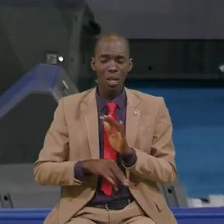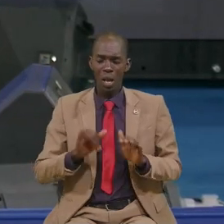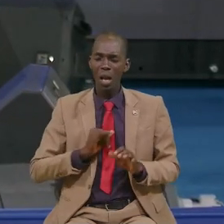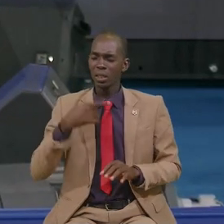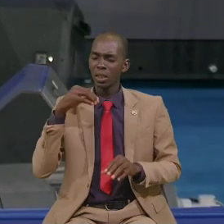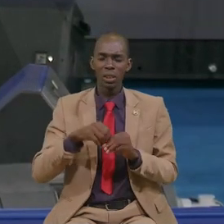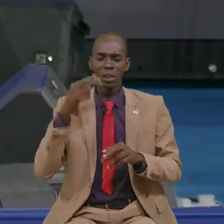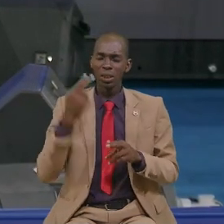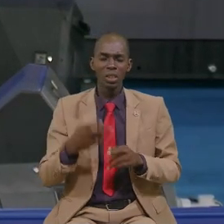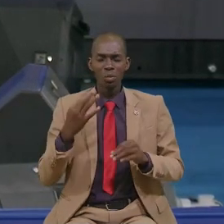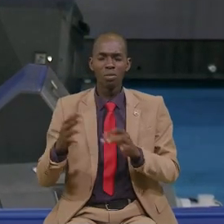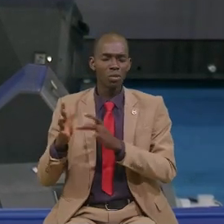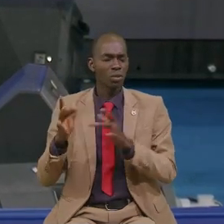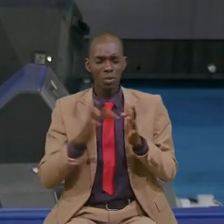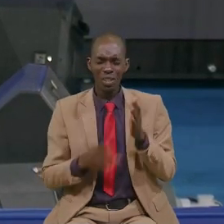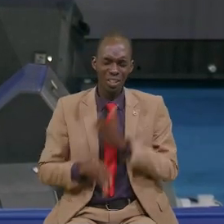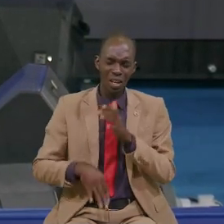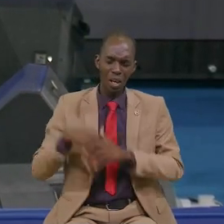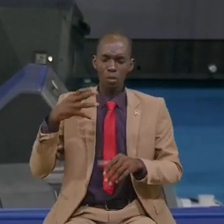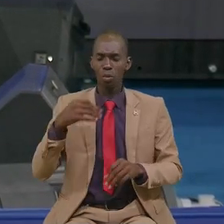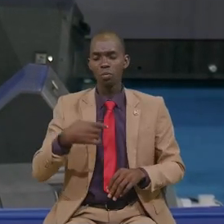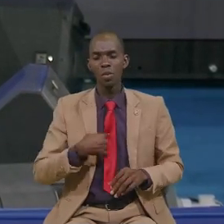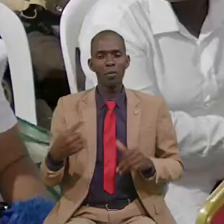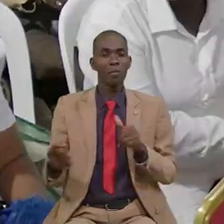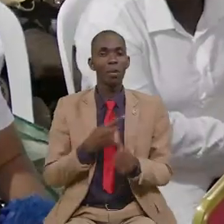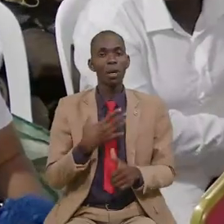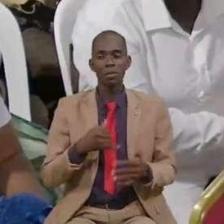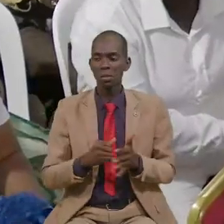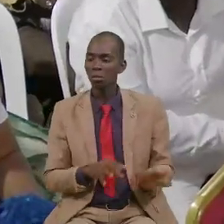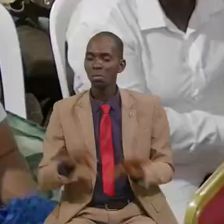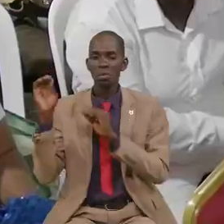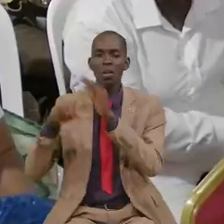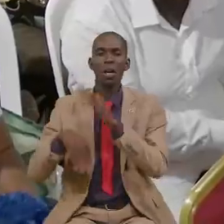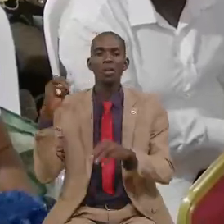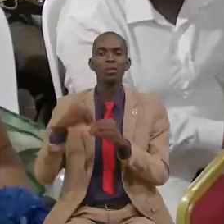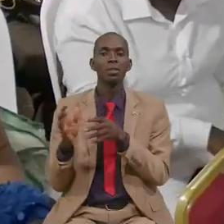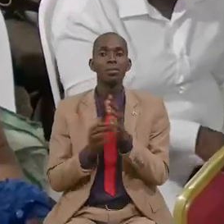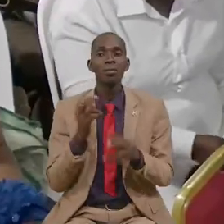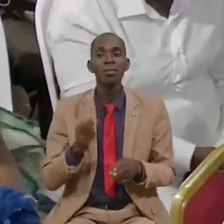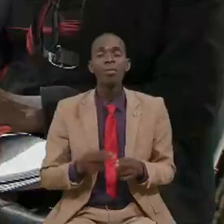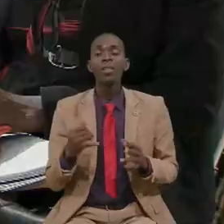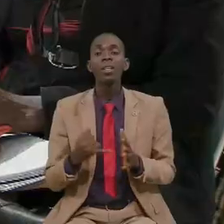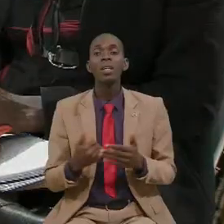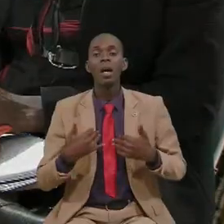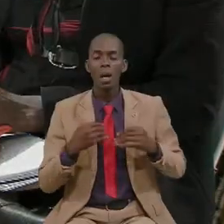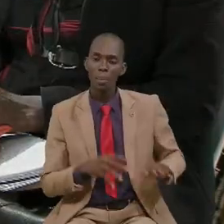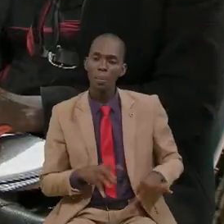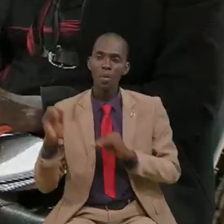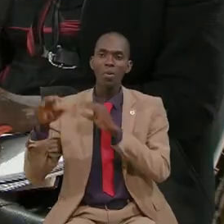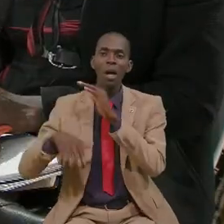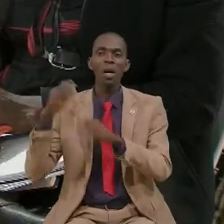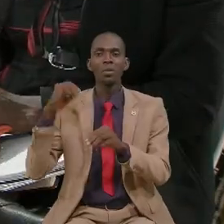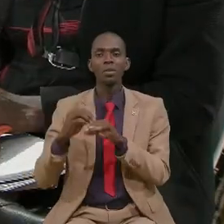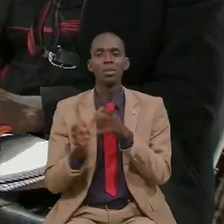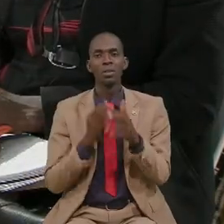of Jesus, get out of me. And it is gone. I said it is gone.